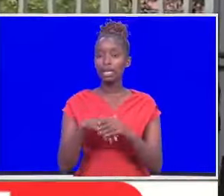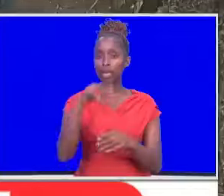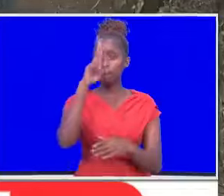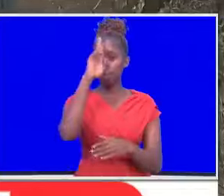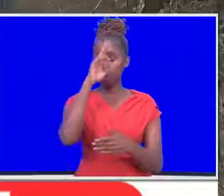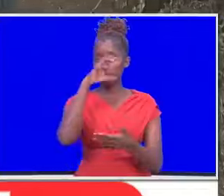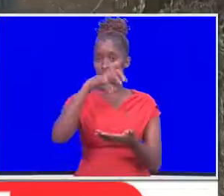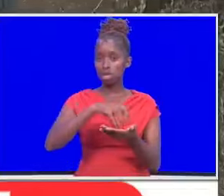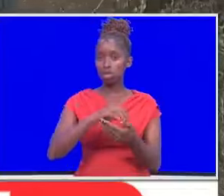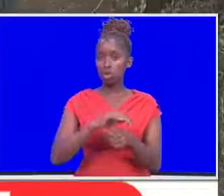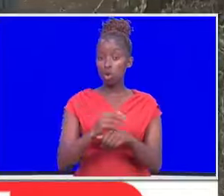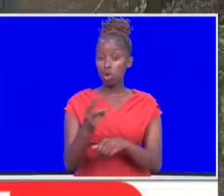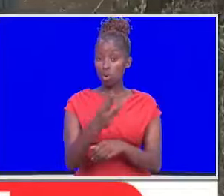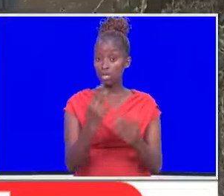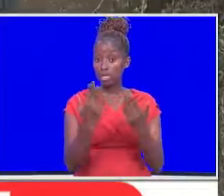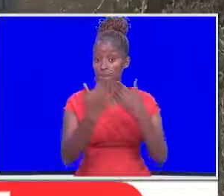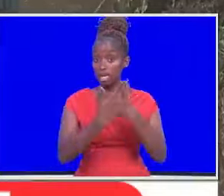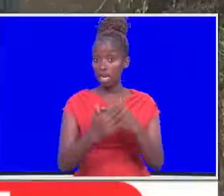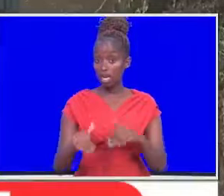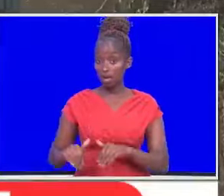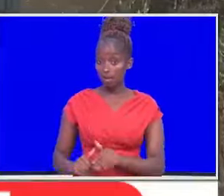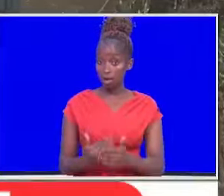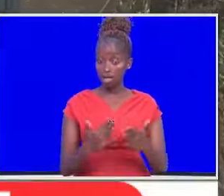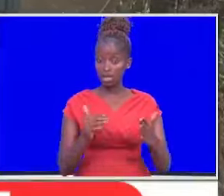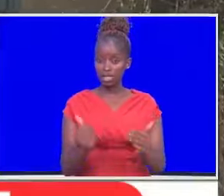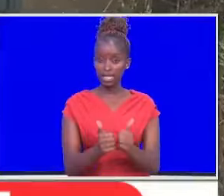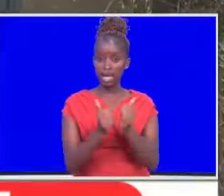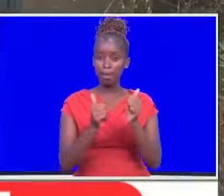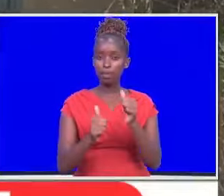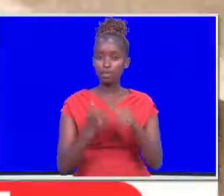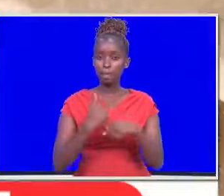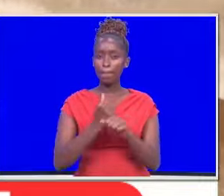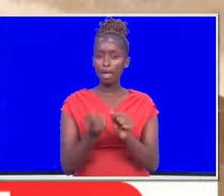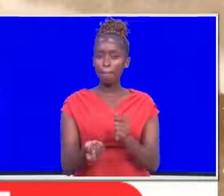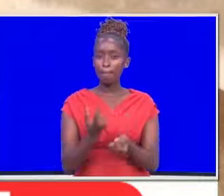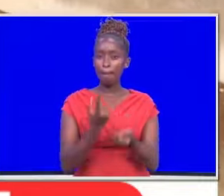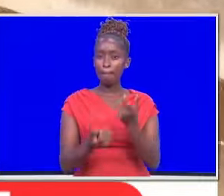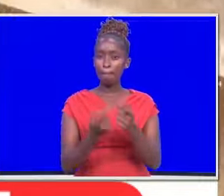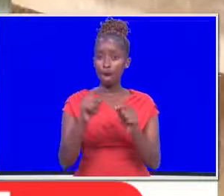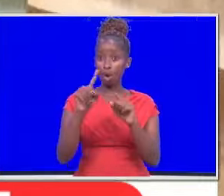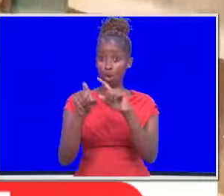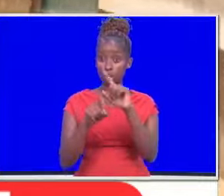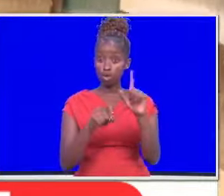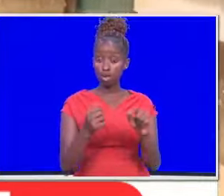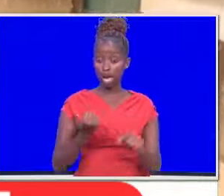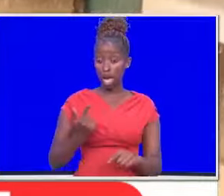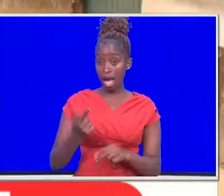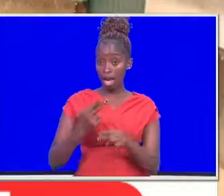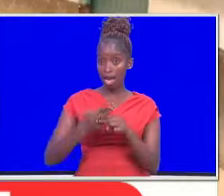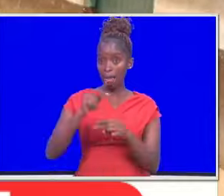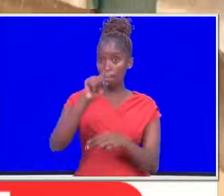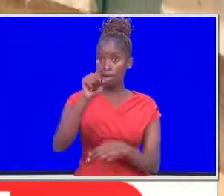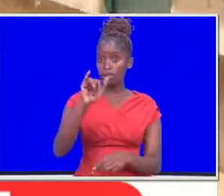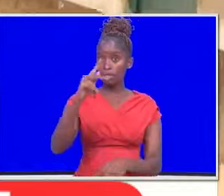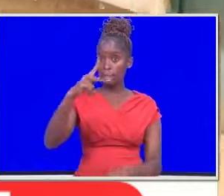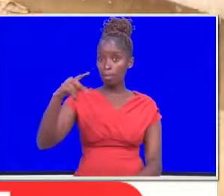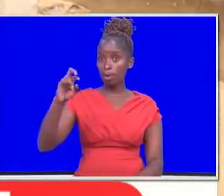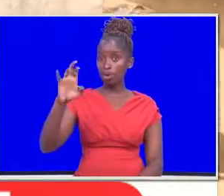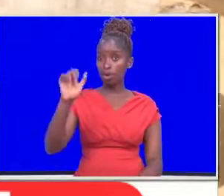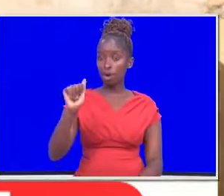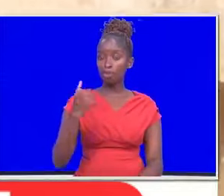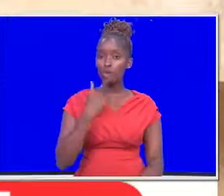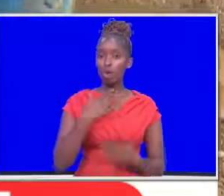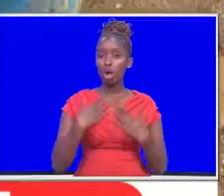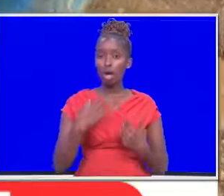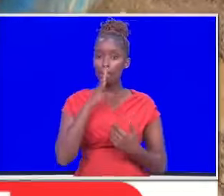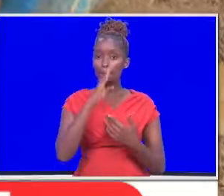night, following a sequence of events that have raised serious questions. Zipora Muteti, the mother, was reportedly locked up by